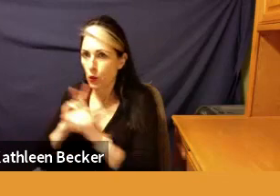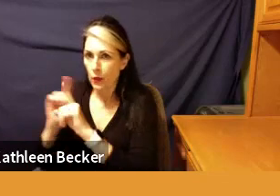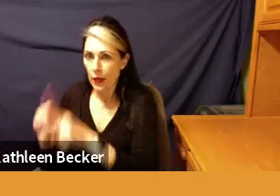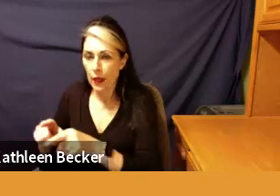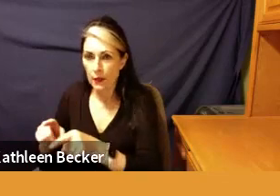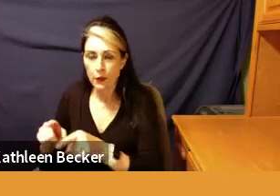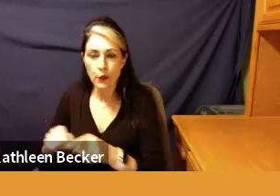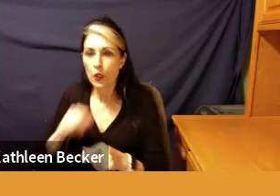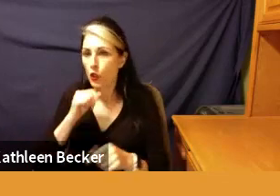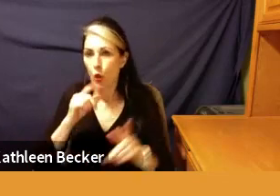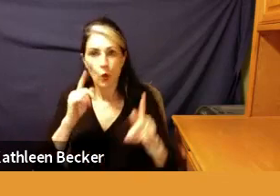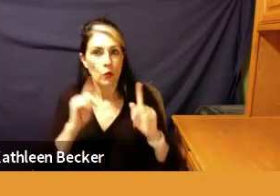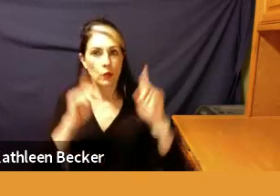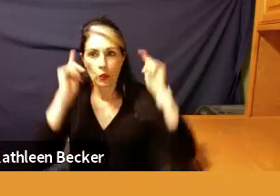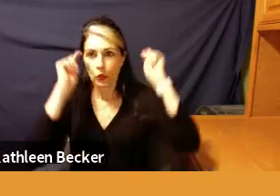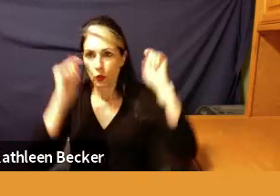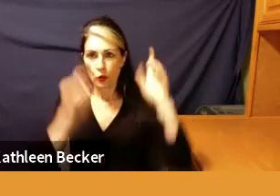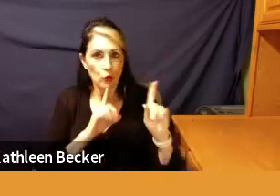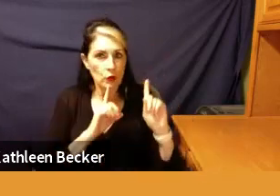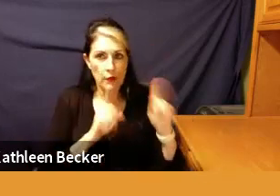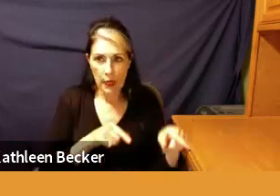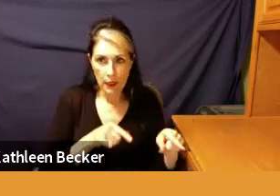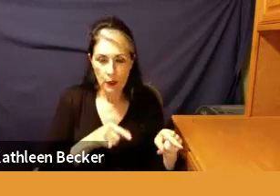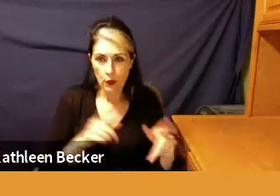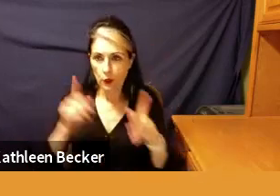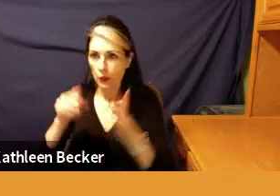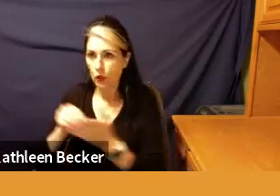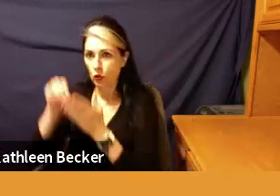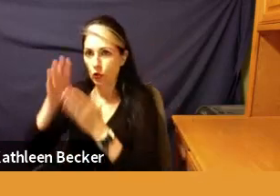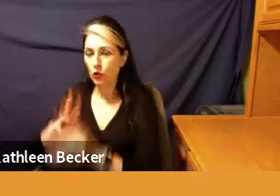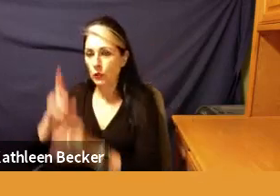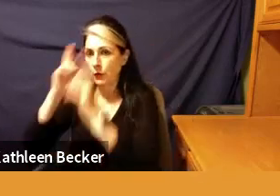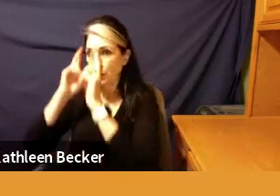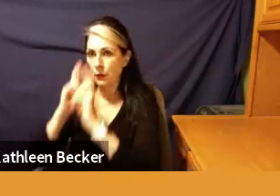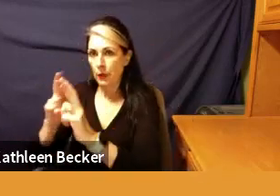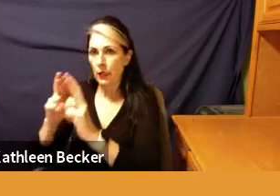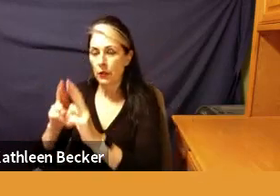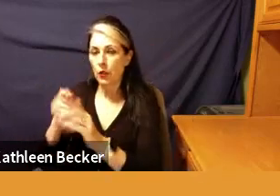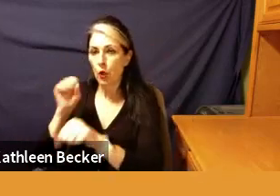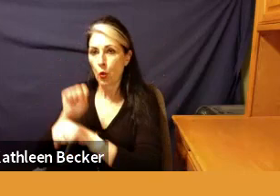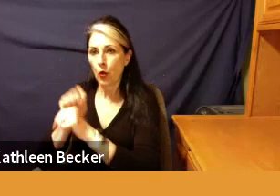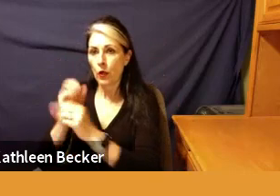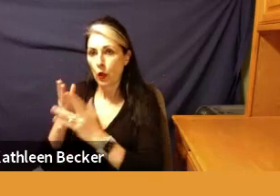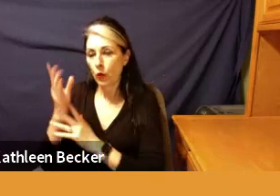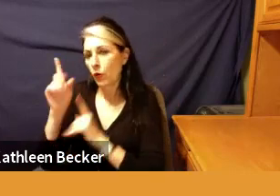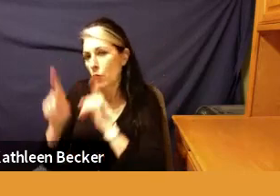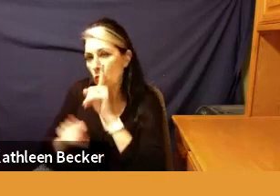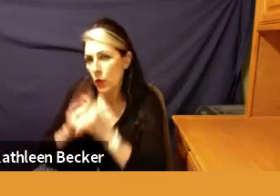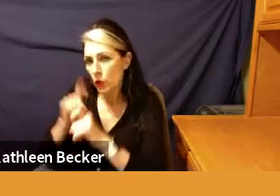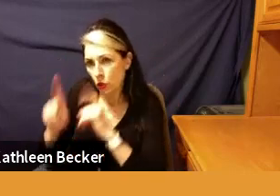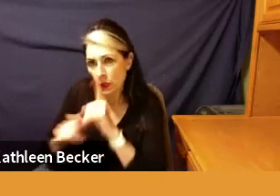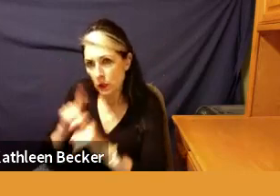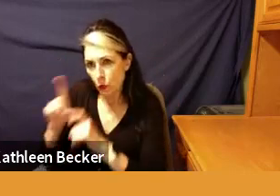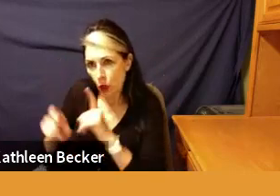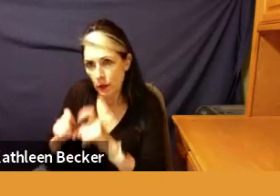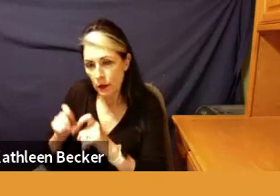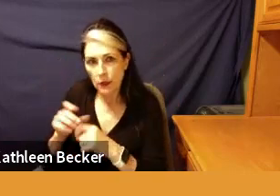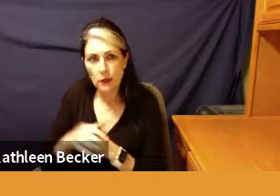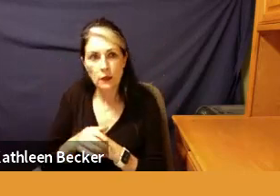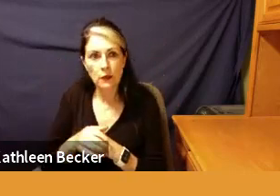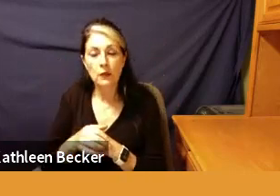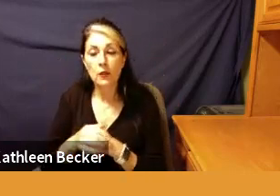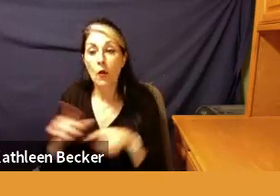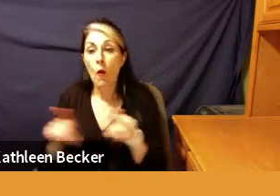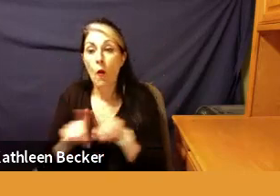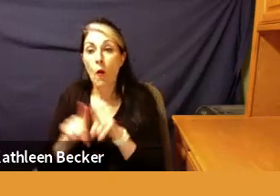Tutors do not give answers, and students need to be respectful when working through the questioning process. Students